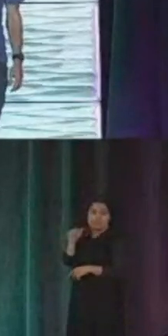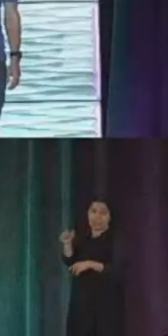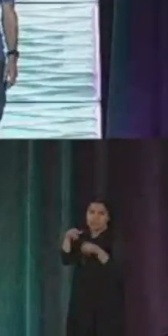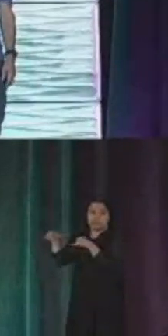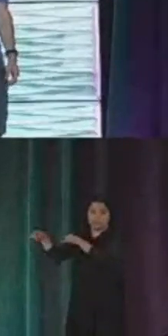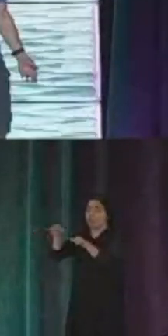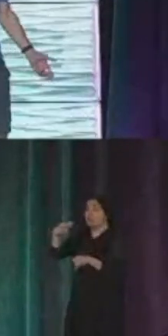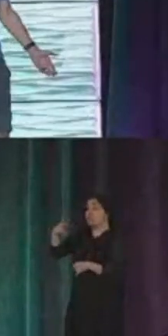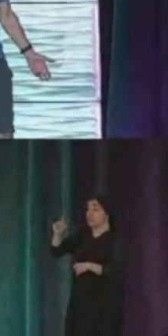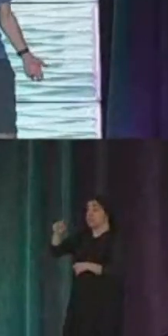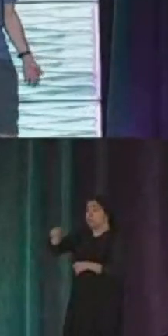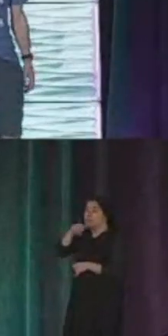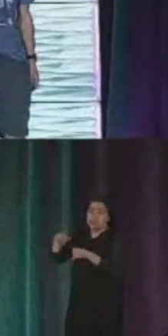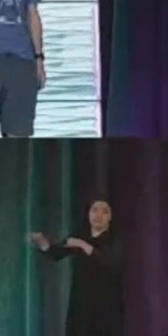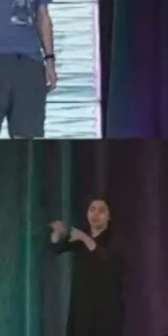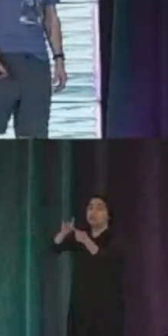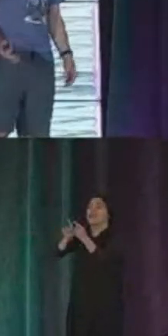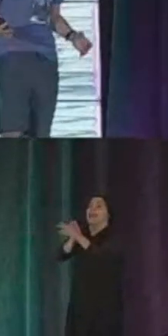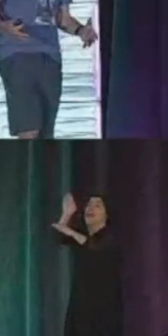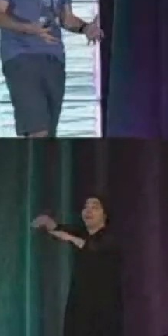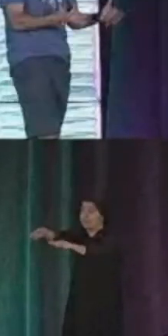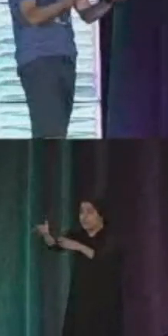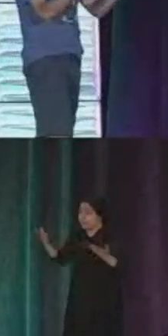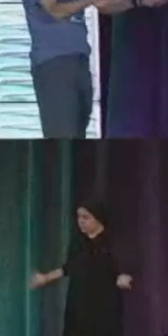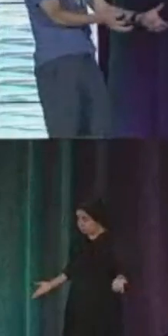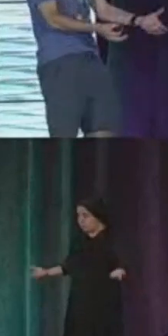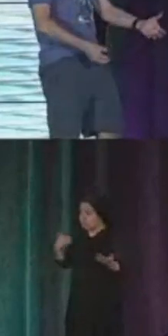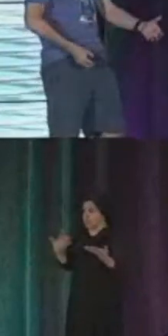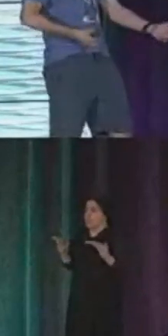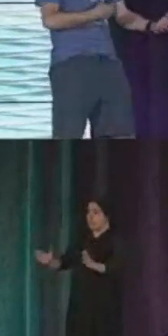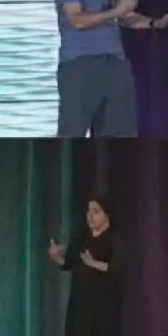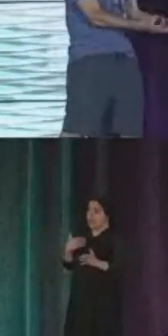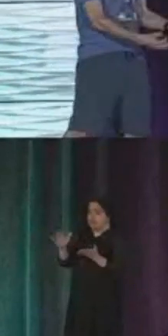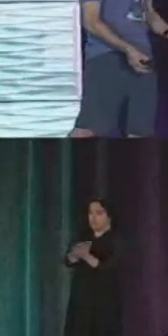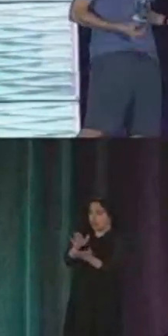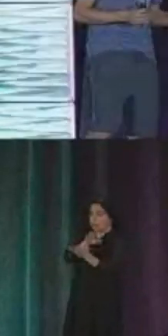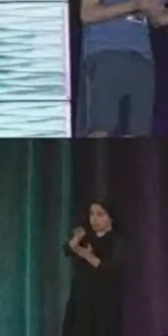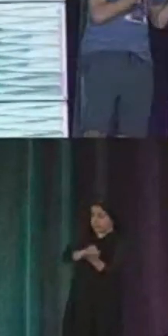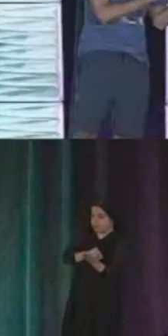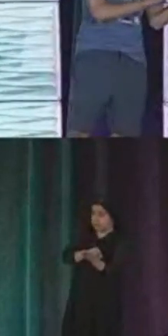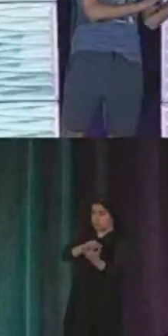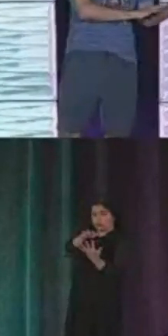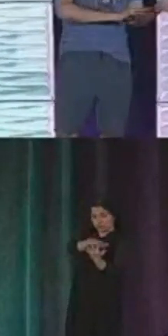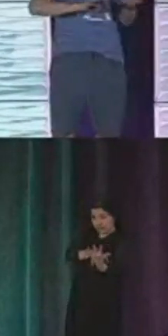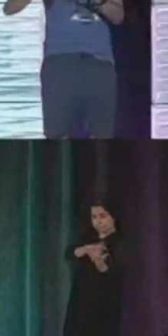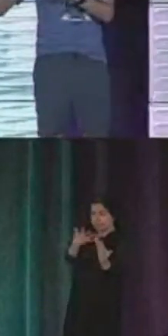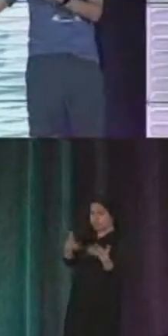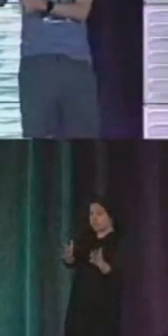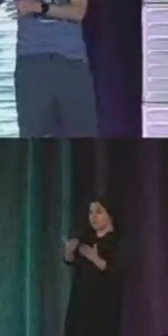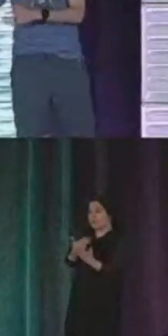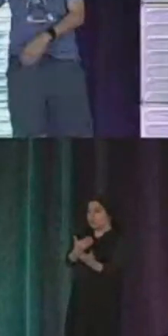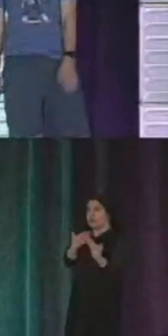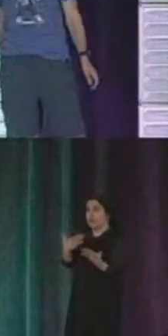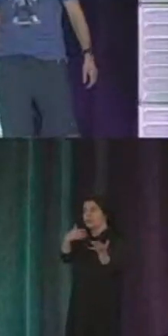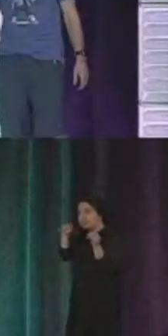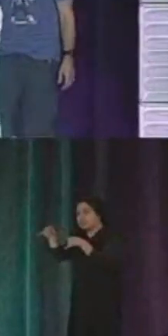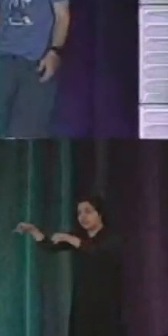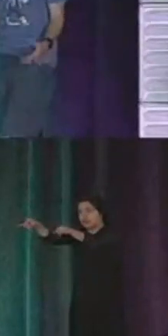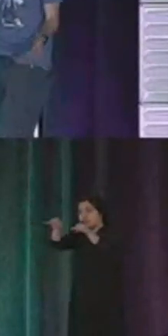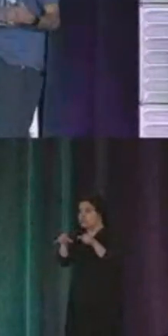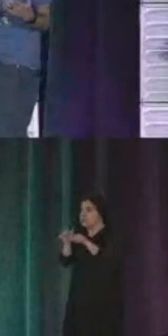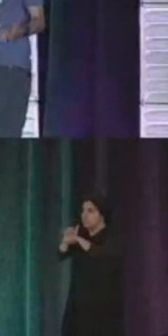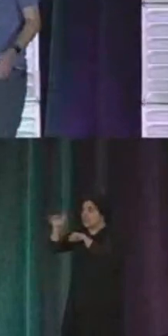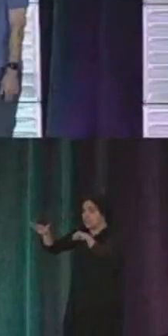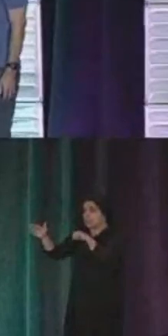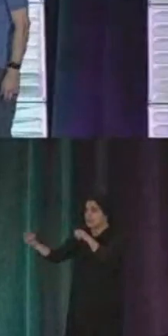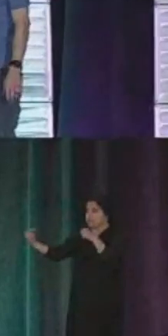that. So that's fascinating. We had a way to have documents and even script them before we had a standardized way to send